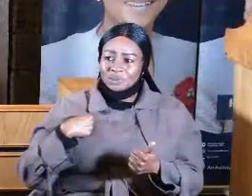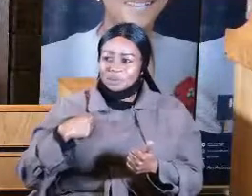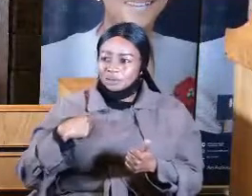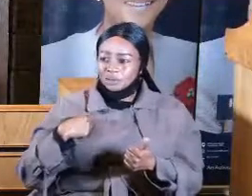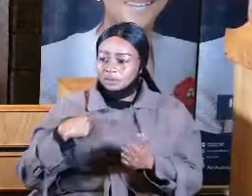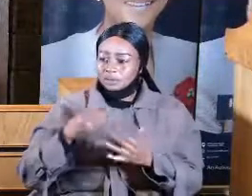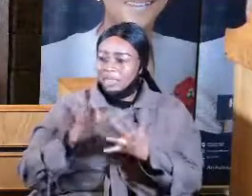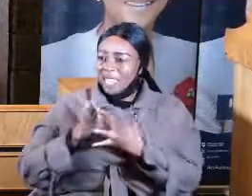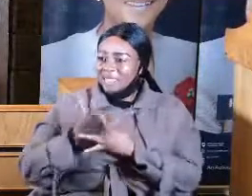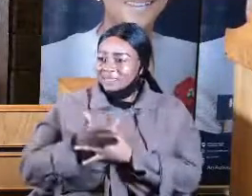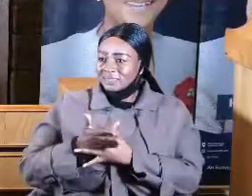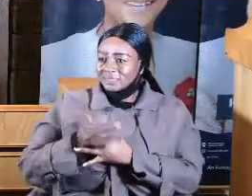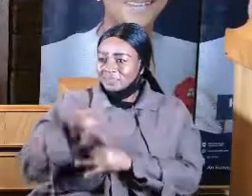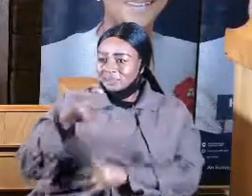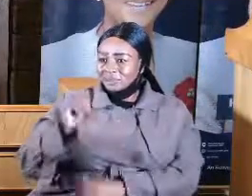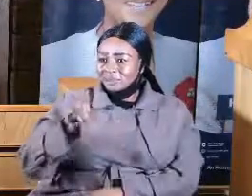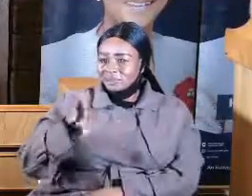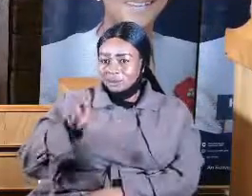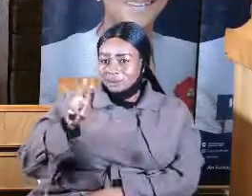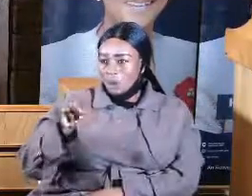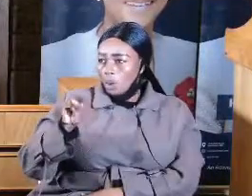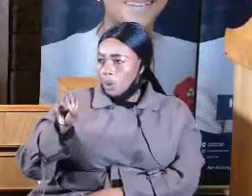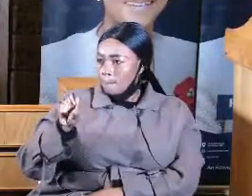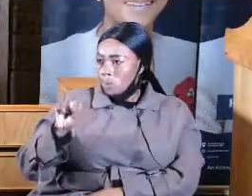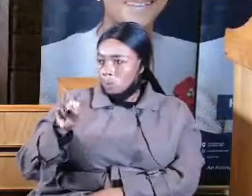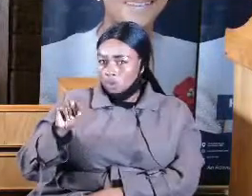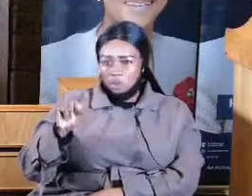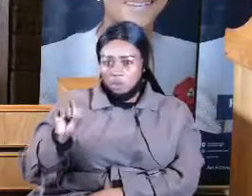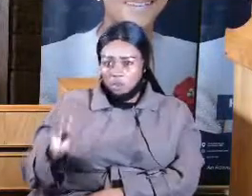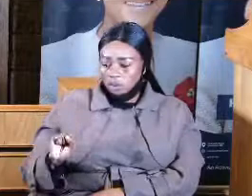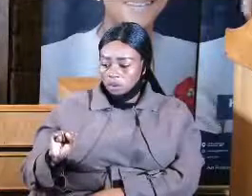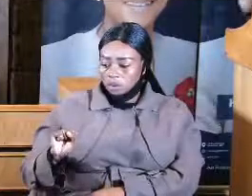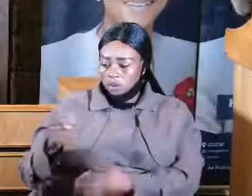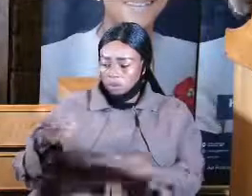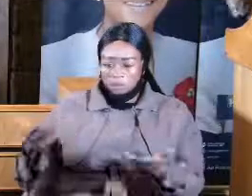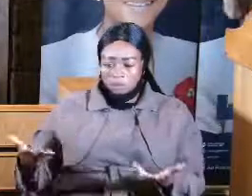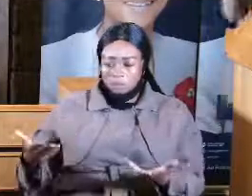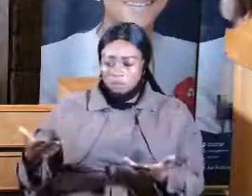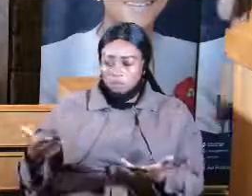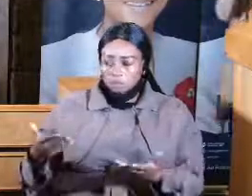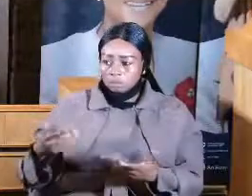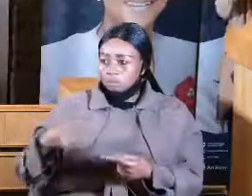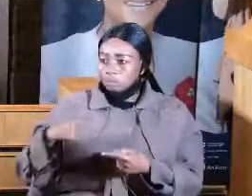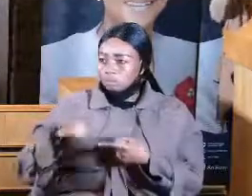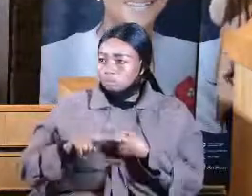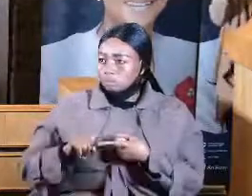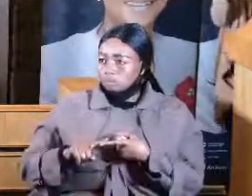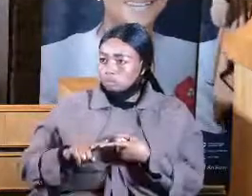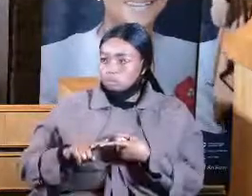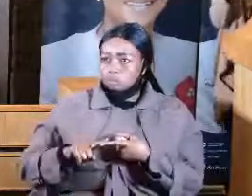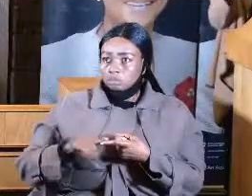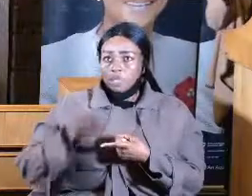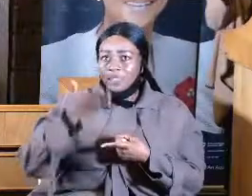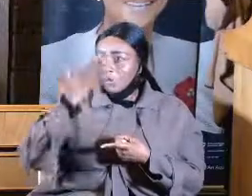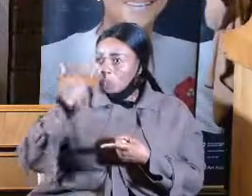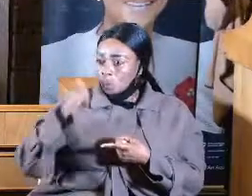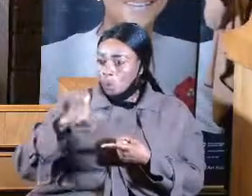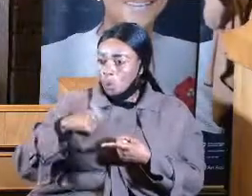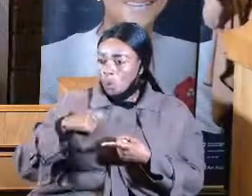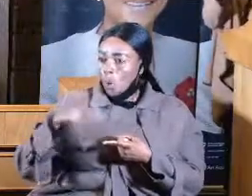hormones. In many, many, many places, trans women do not, one, know where to start to get their